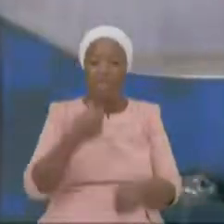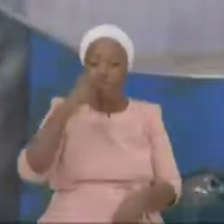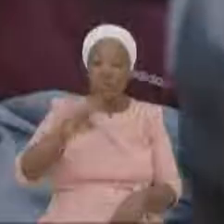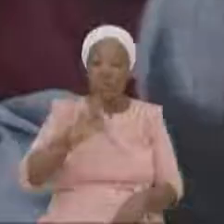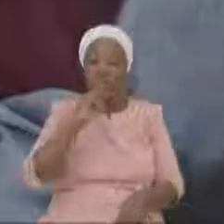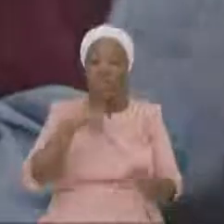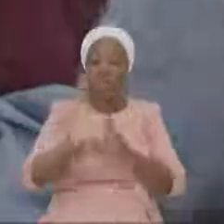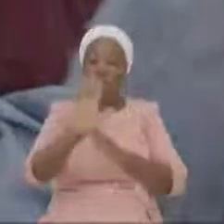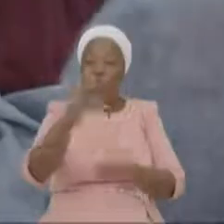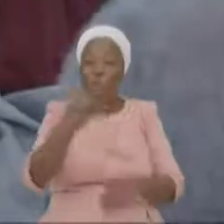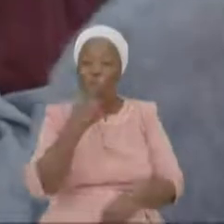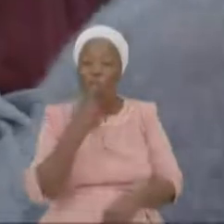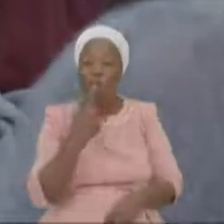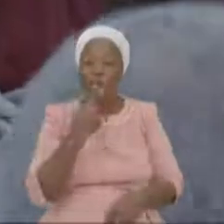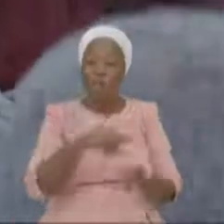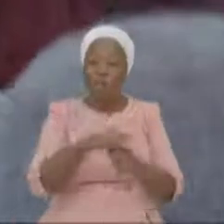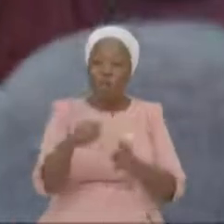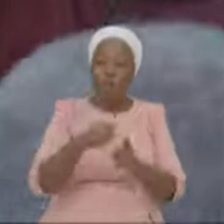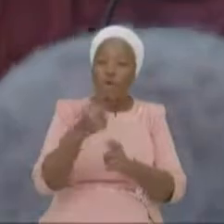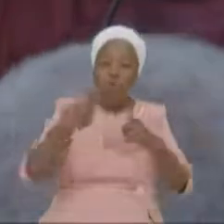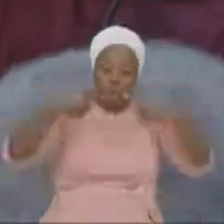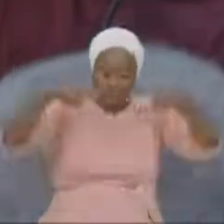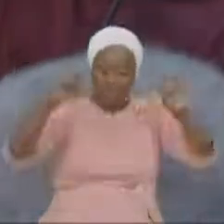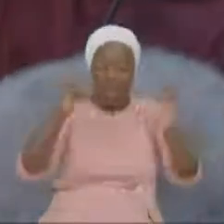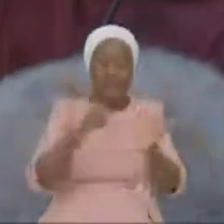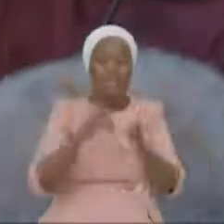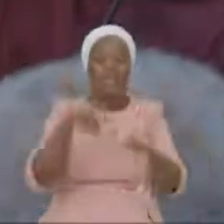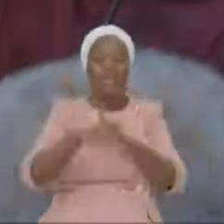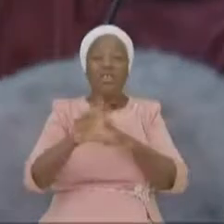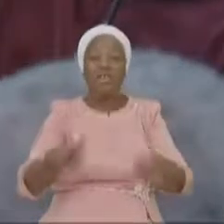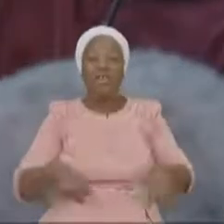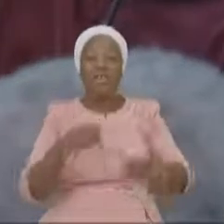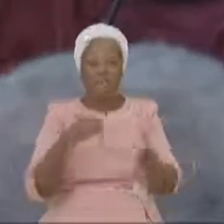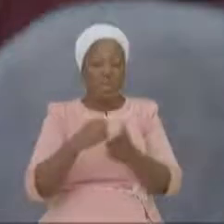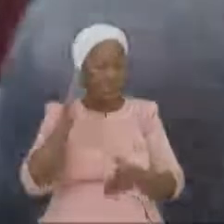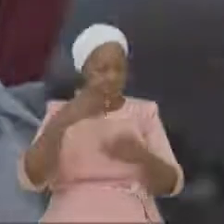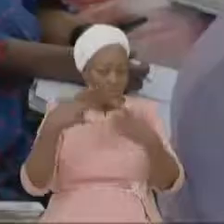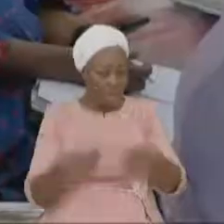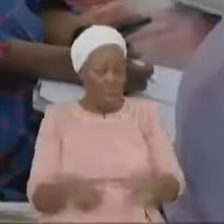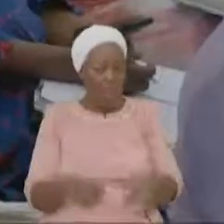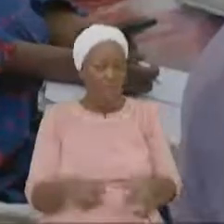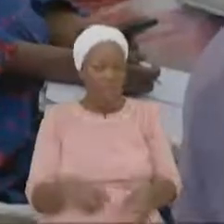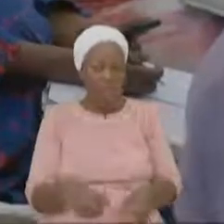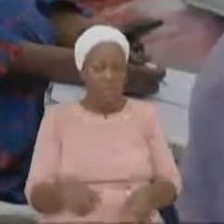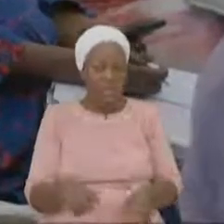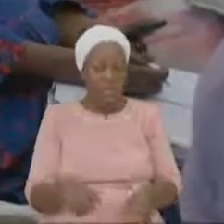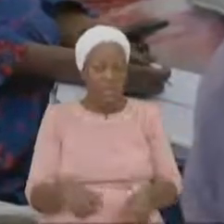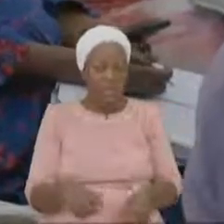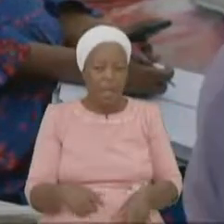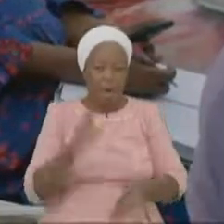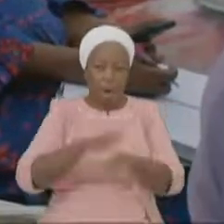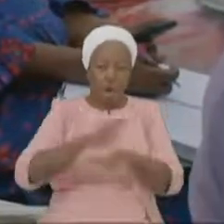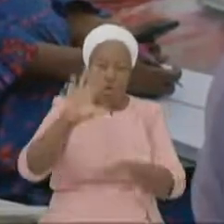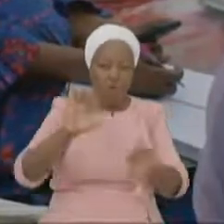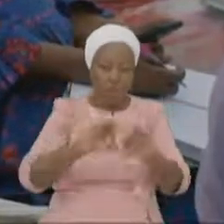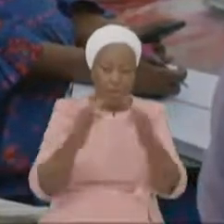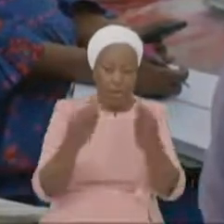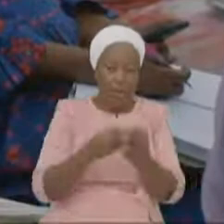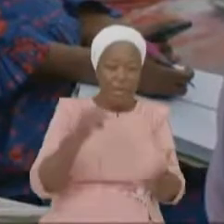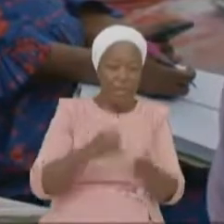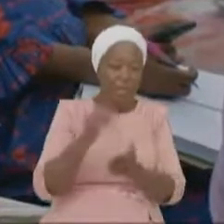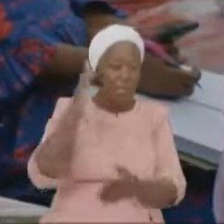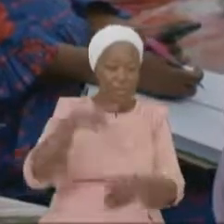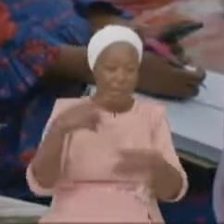mouth. When you declare it in your life, it will happen. On your family, it will